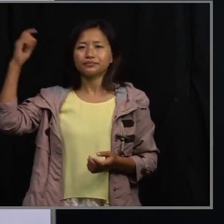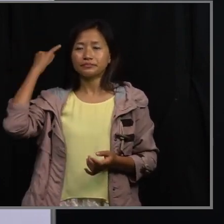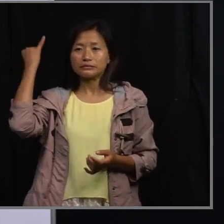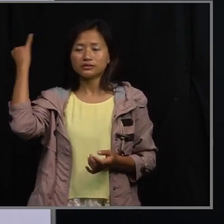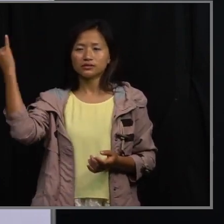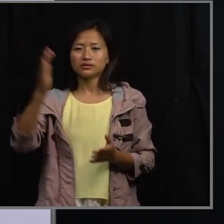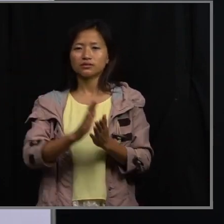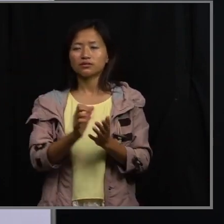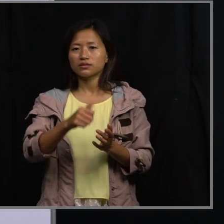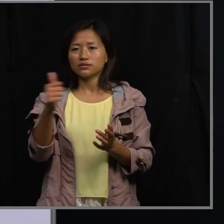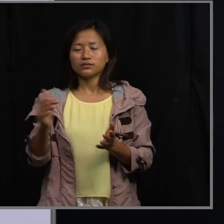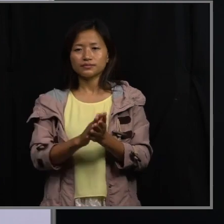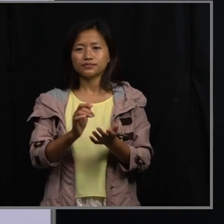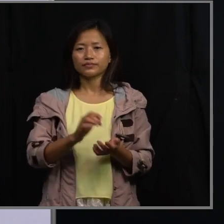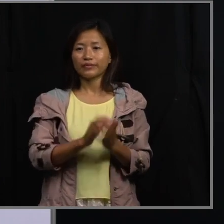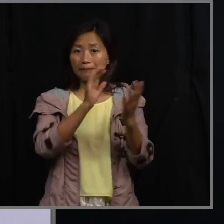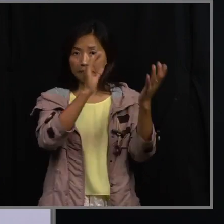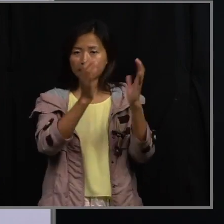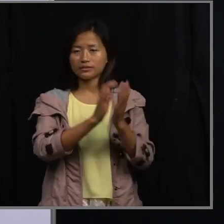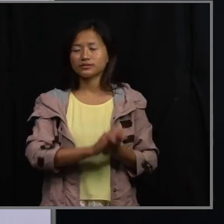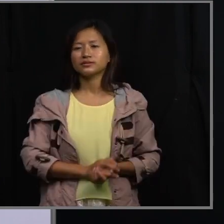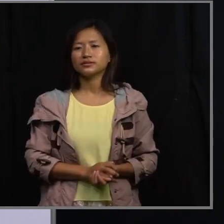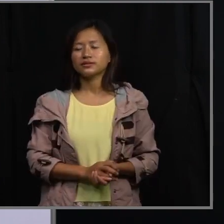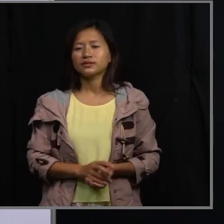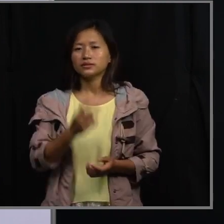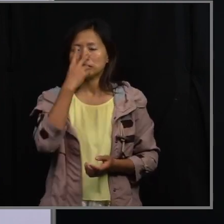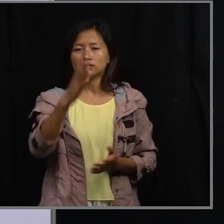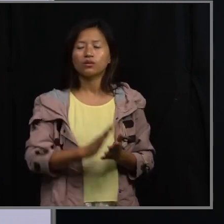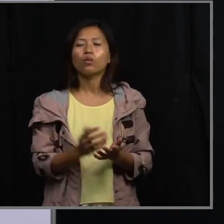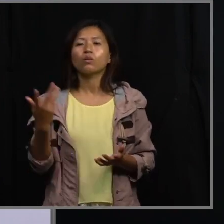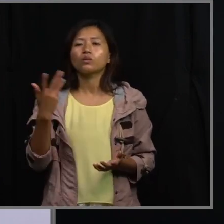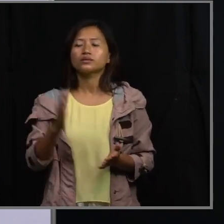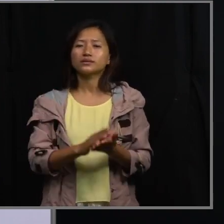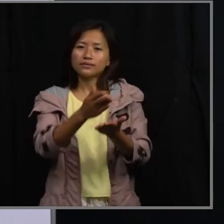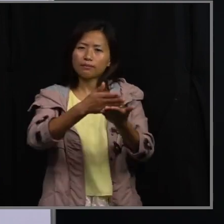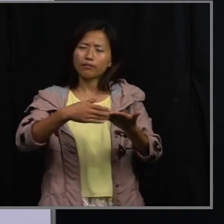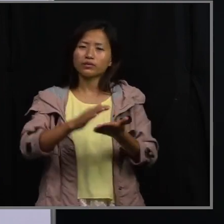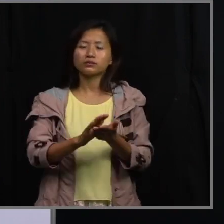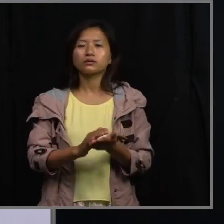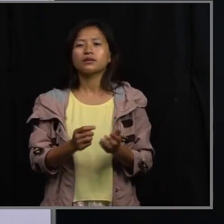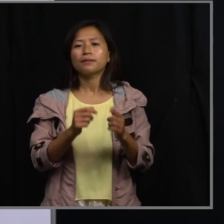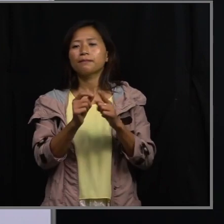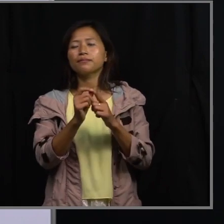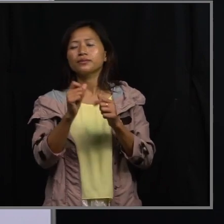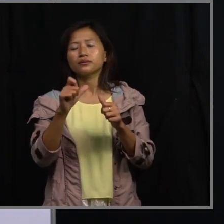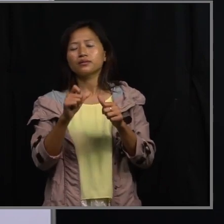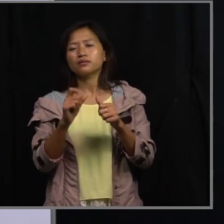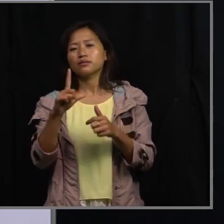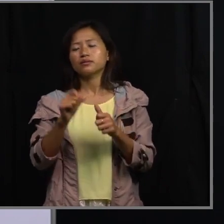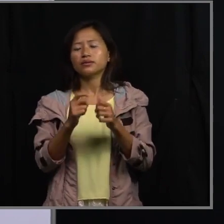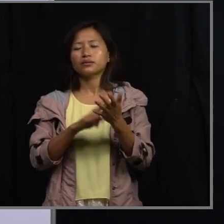the another planet. Let's explore this planet. Let's see what's in that particular planet. So this leads to what? Design